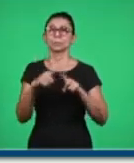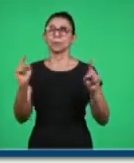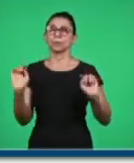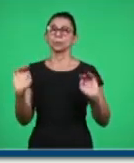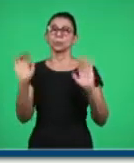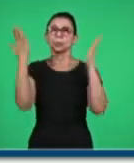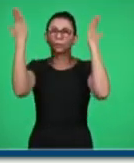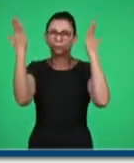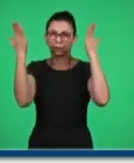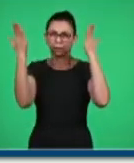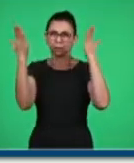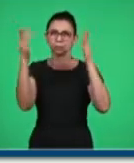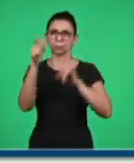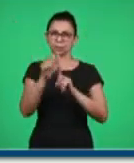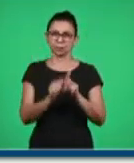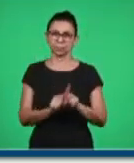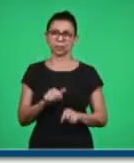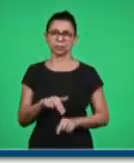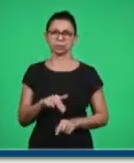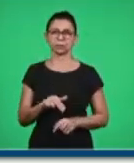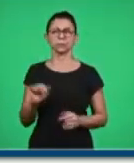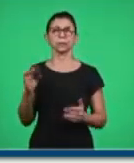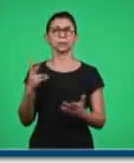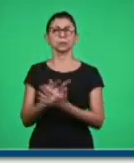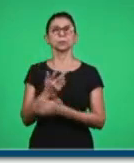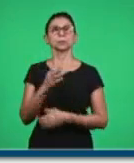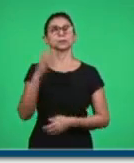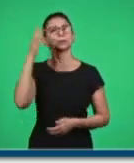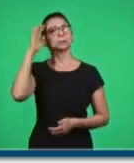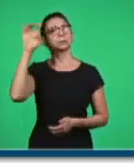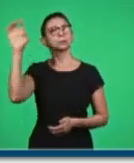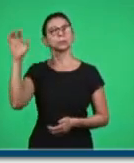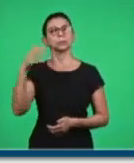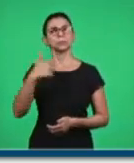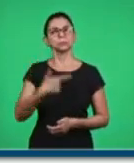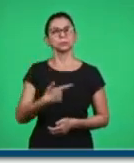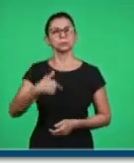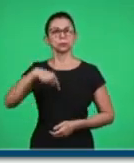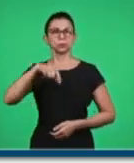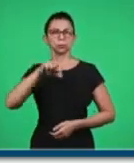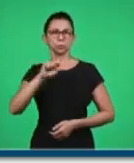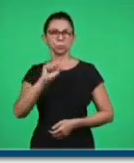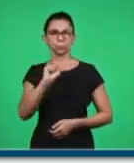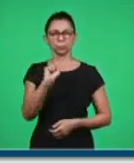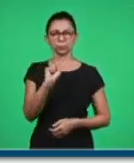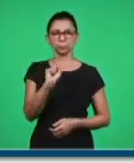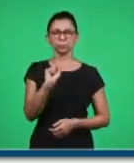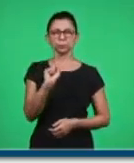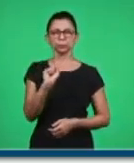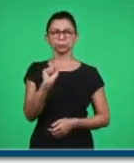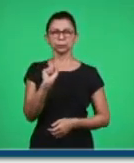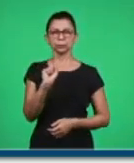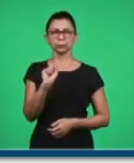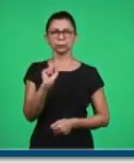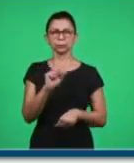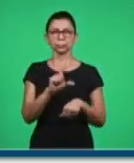event. It's going to take place on the 28th